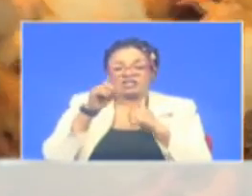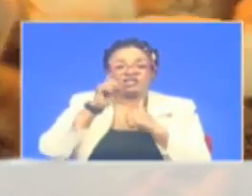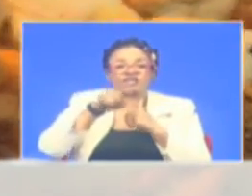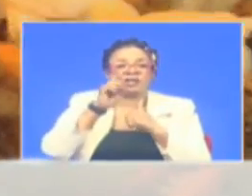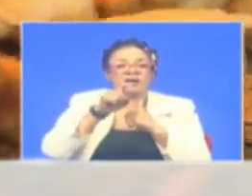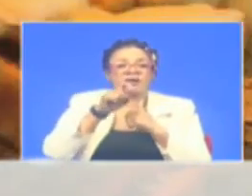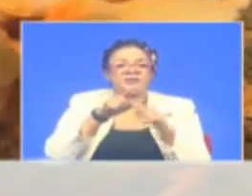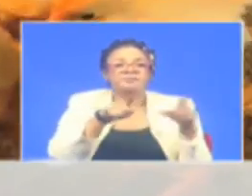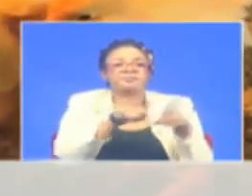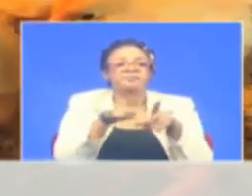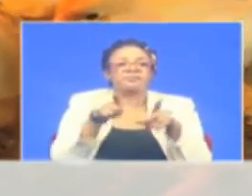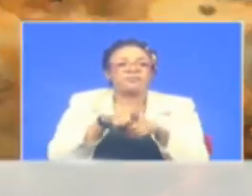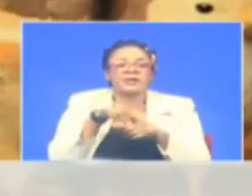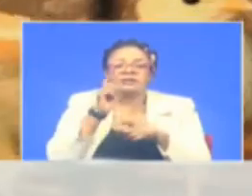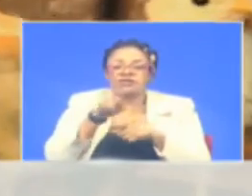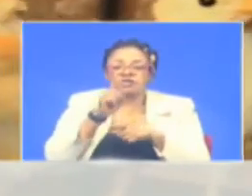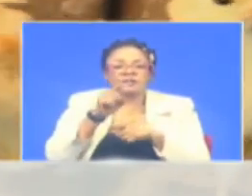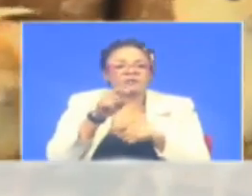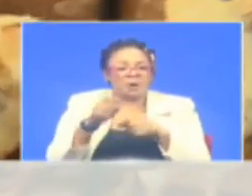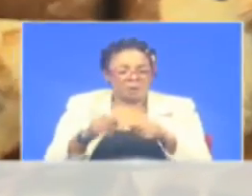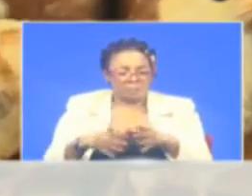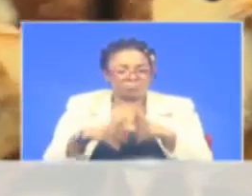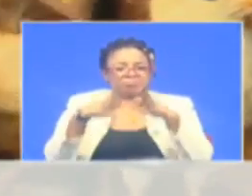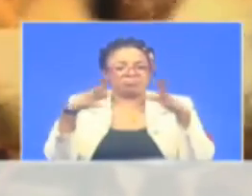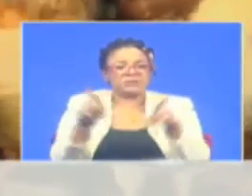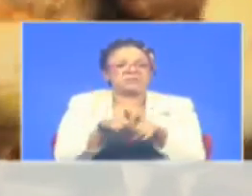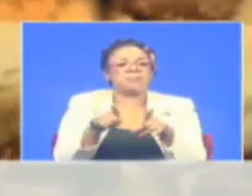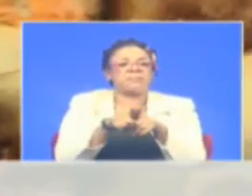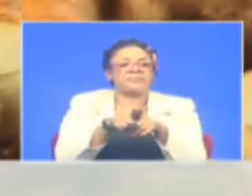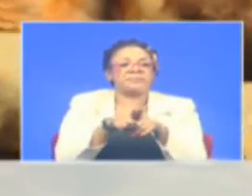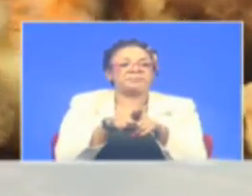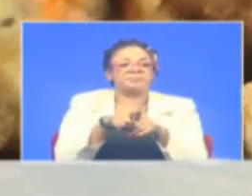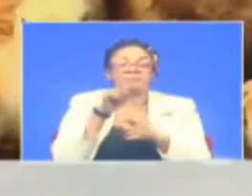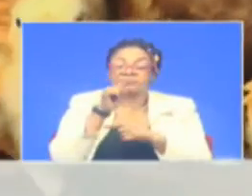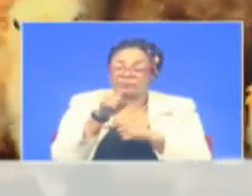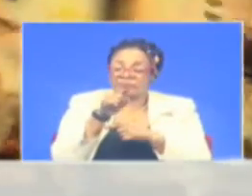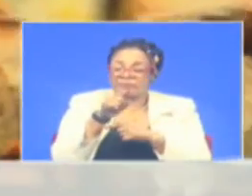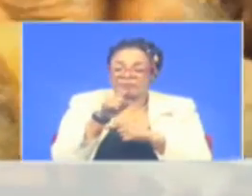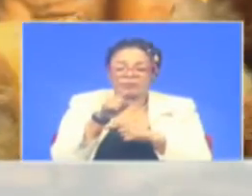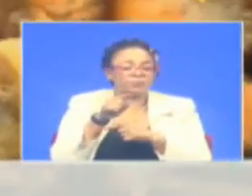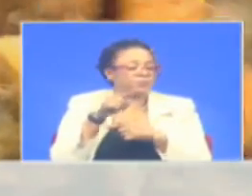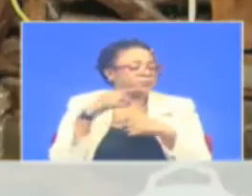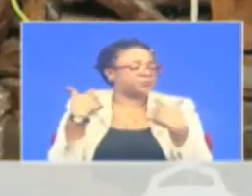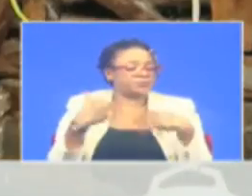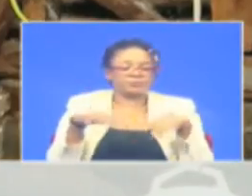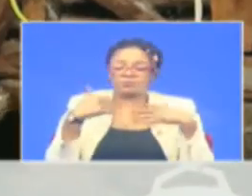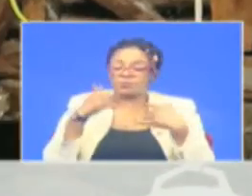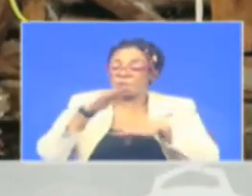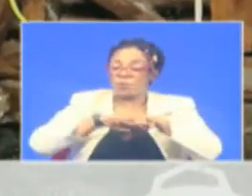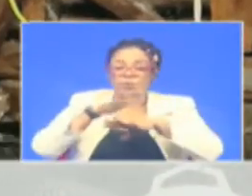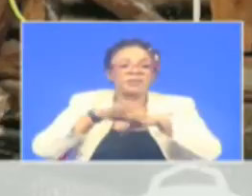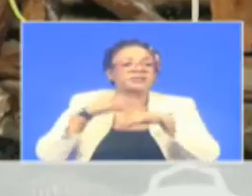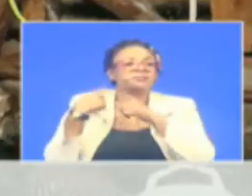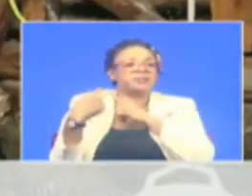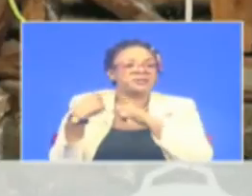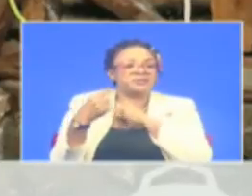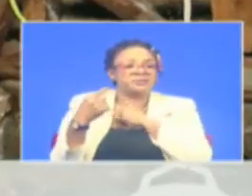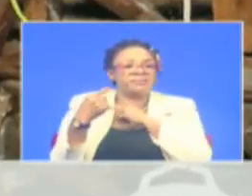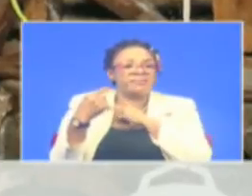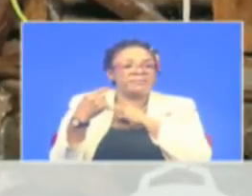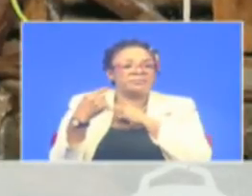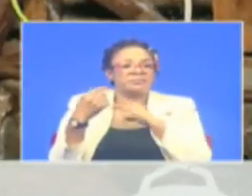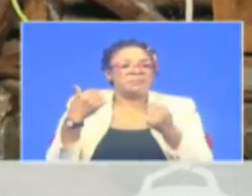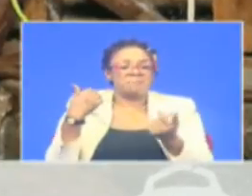also soon on their way to clucking like the older ones. For them, this has been a rewarding experience. Nimewahi andikwa, nimefanya